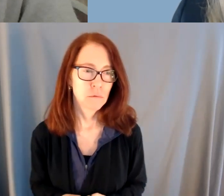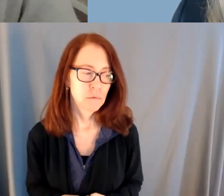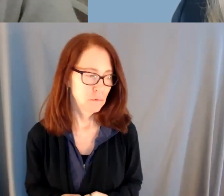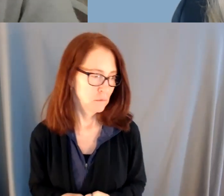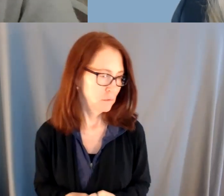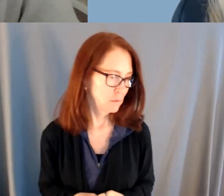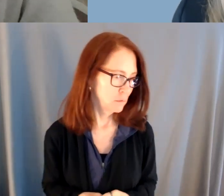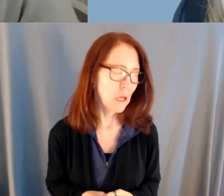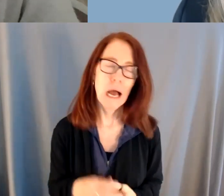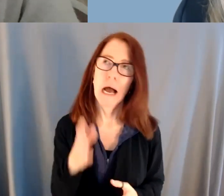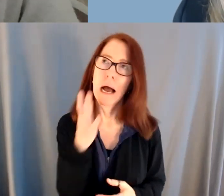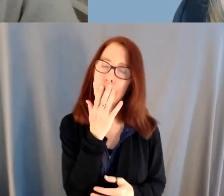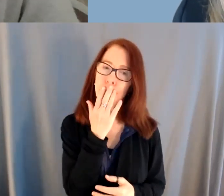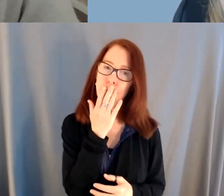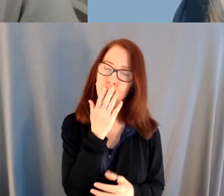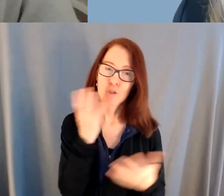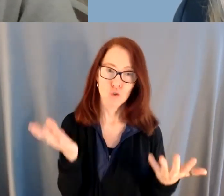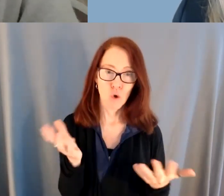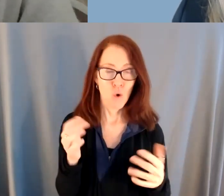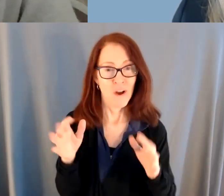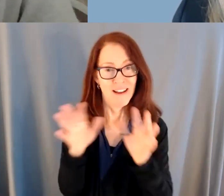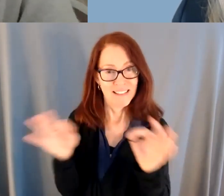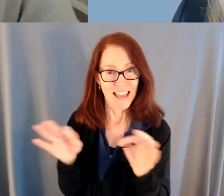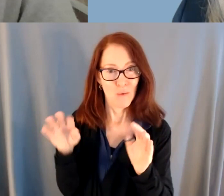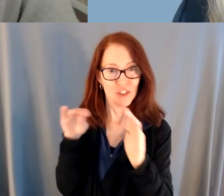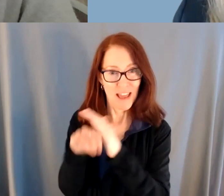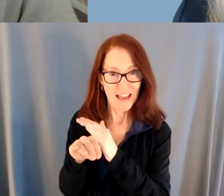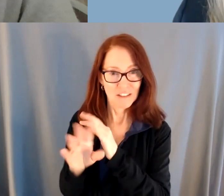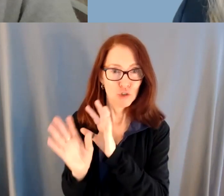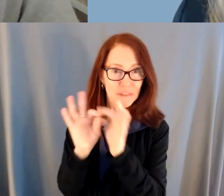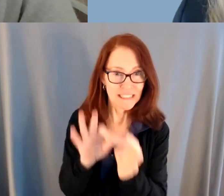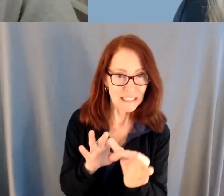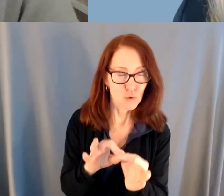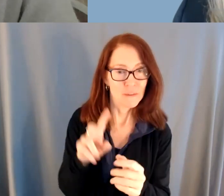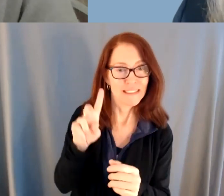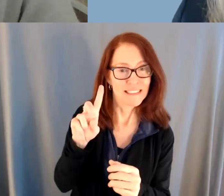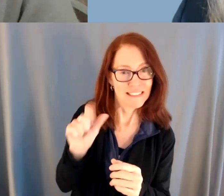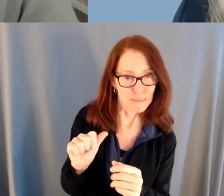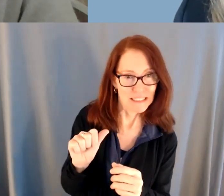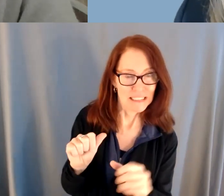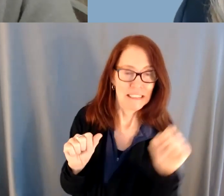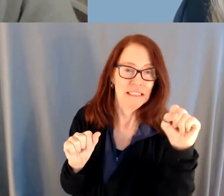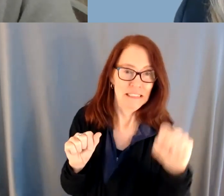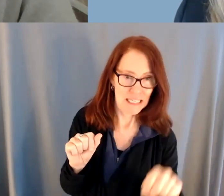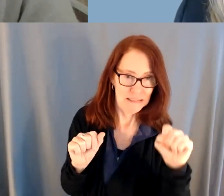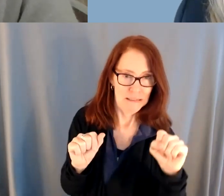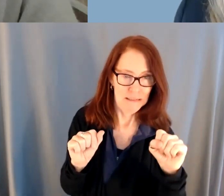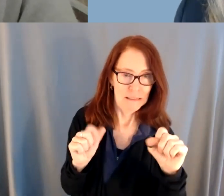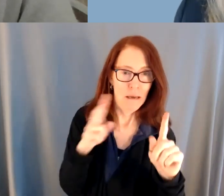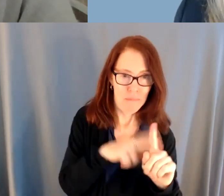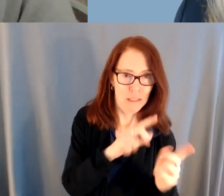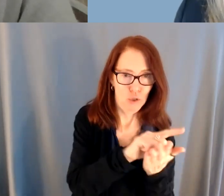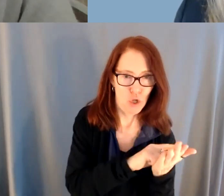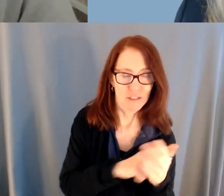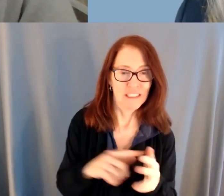So language access in the context of disability, yes. Language access in